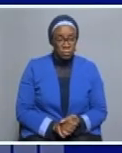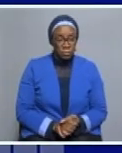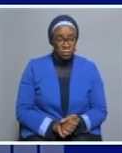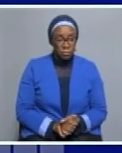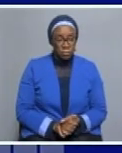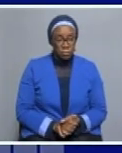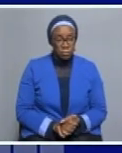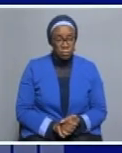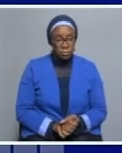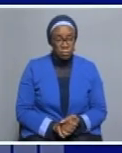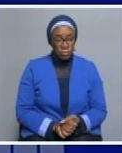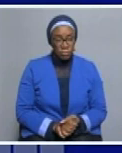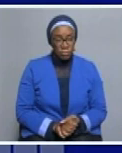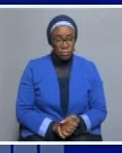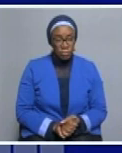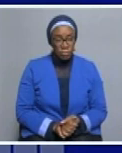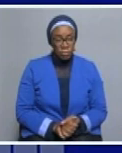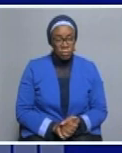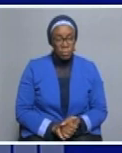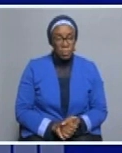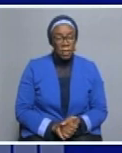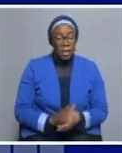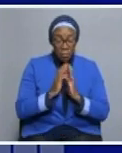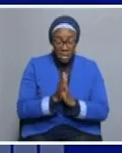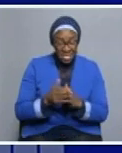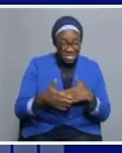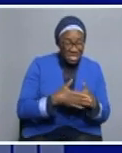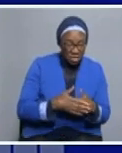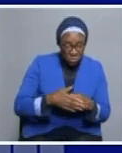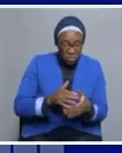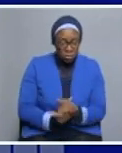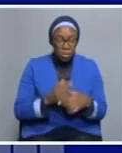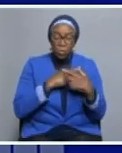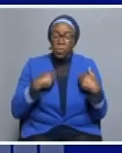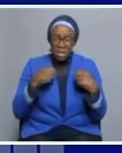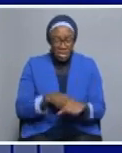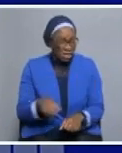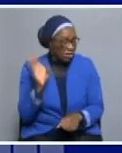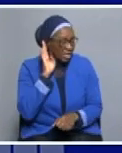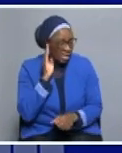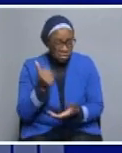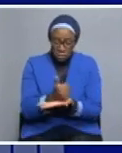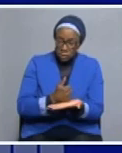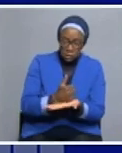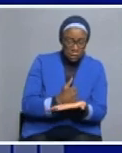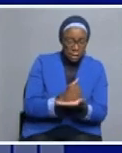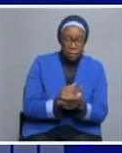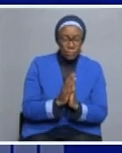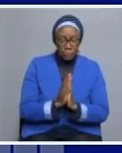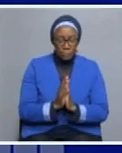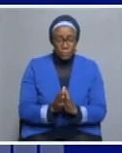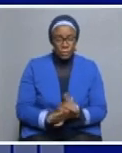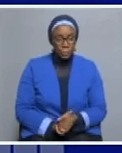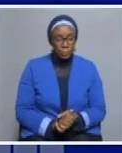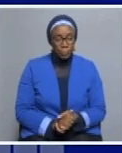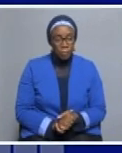to re-emphasize, perhaps you can just come a little bit closer to the mic. It is becoming inaudible right now, but I would like to